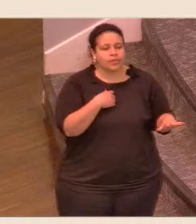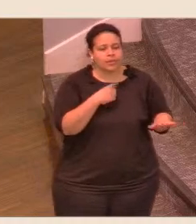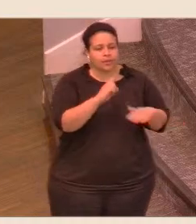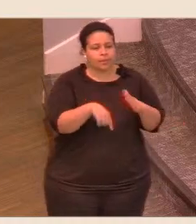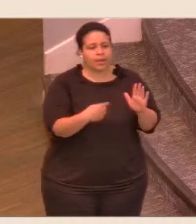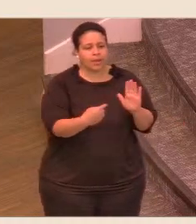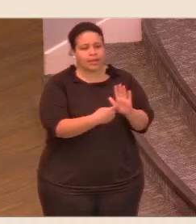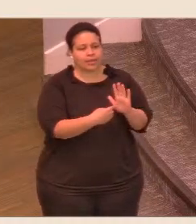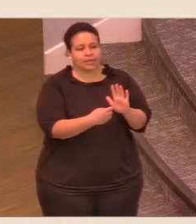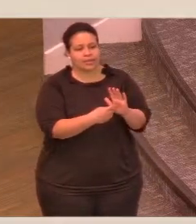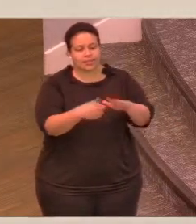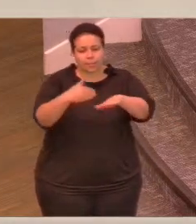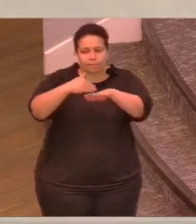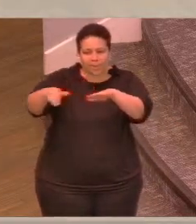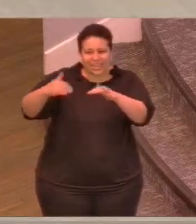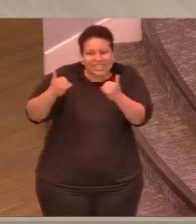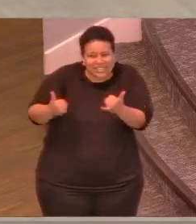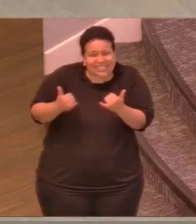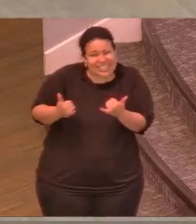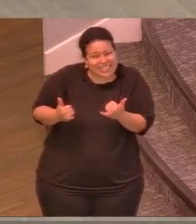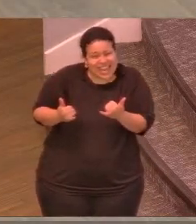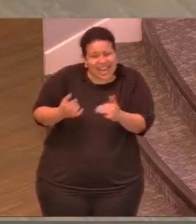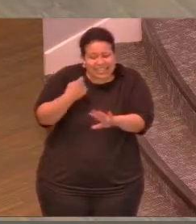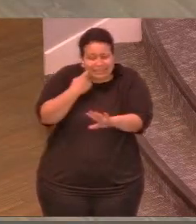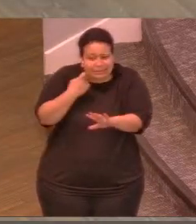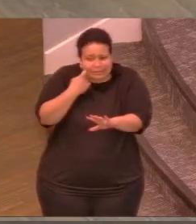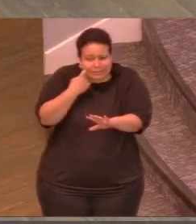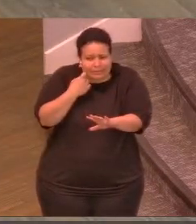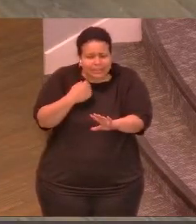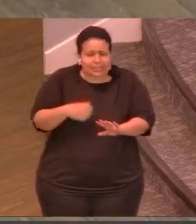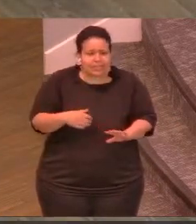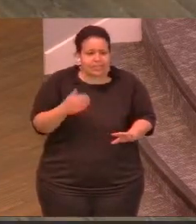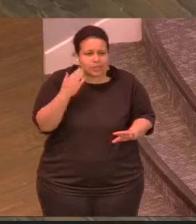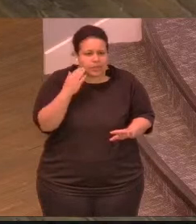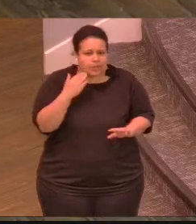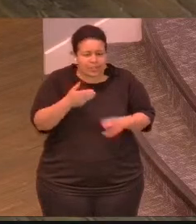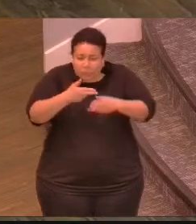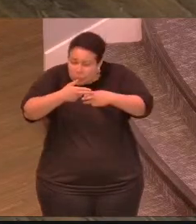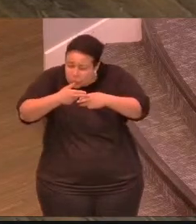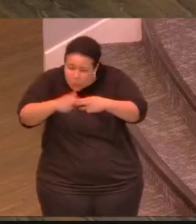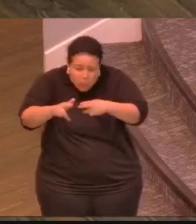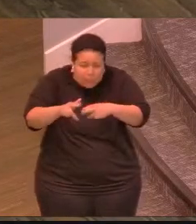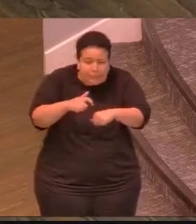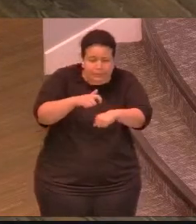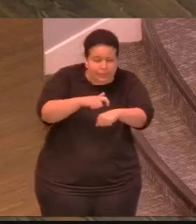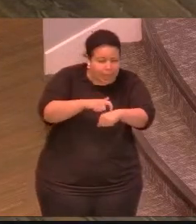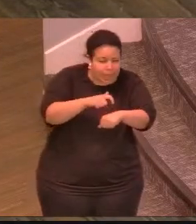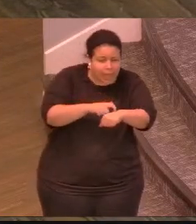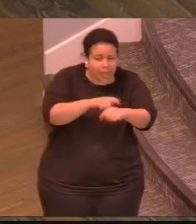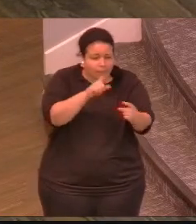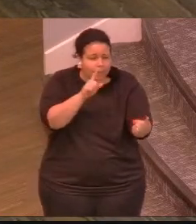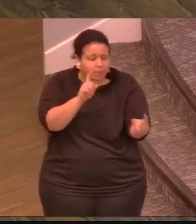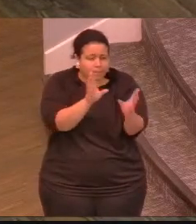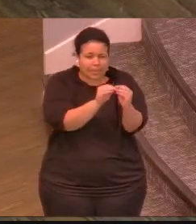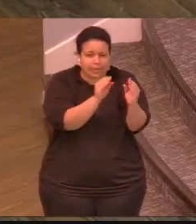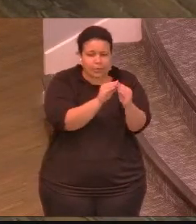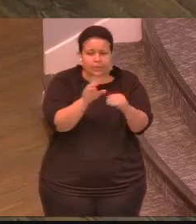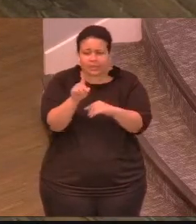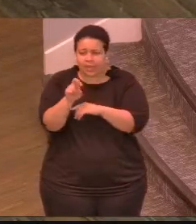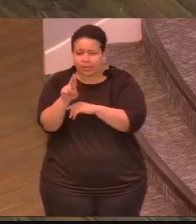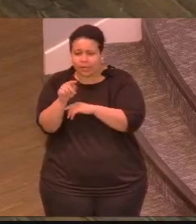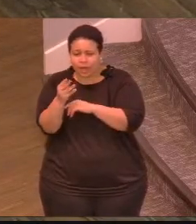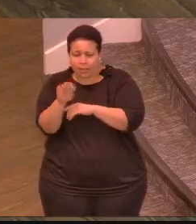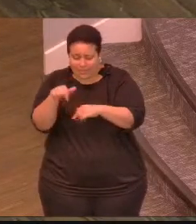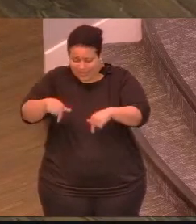getting this out to you just today. We're really in crunch time, and we met with Dr. Thomas this